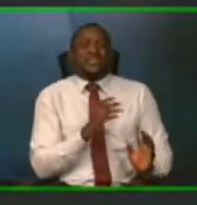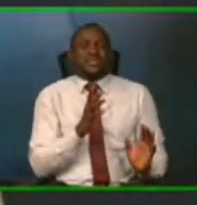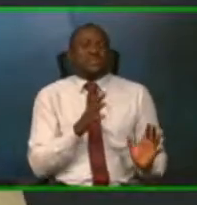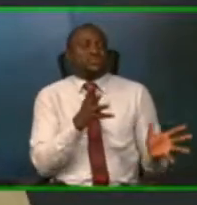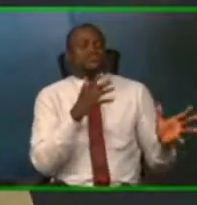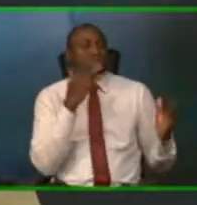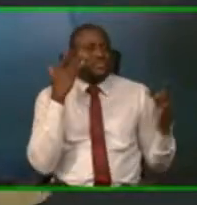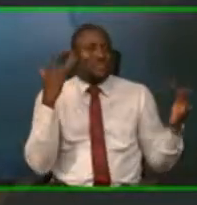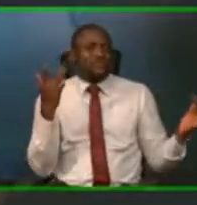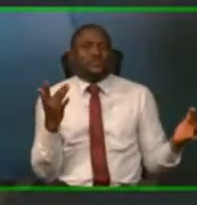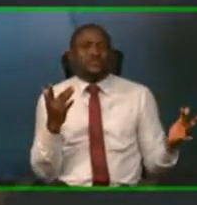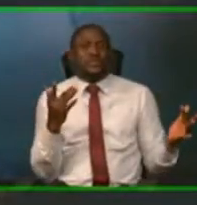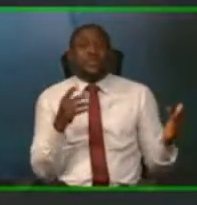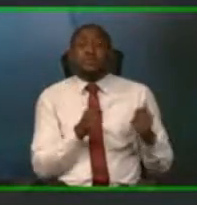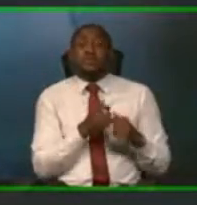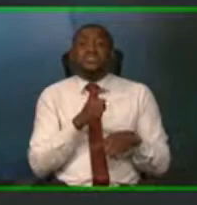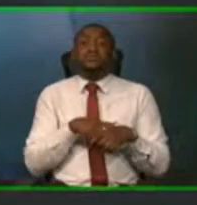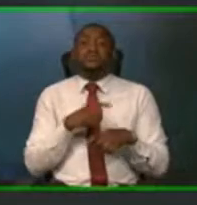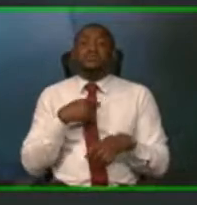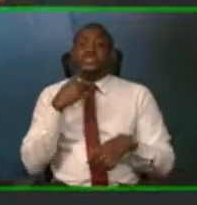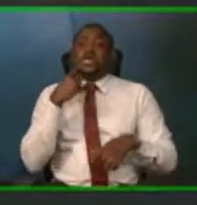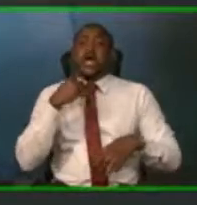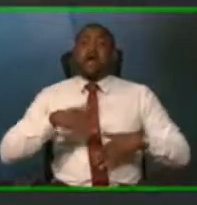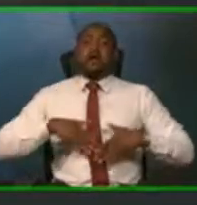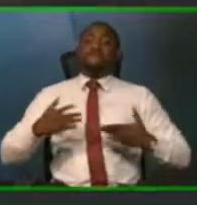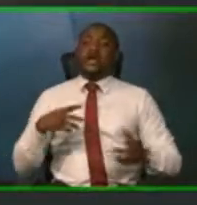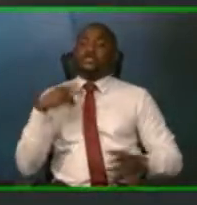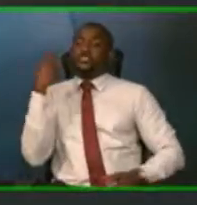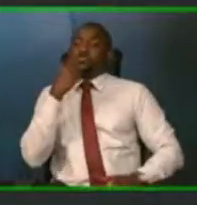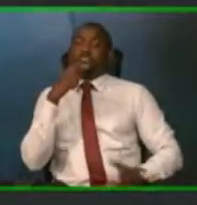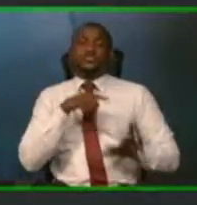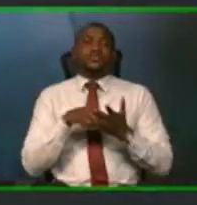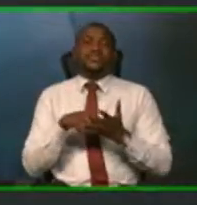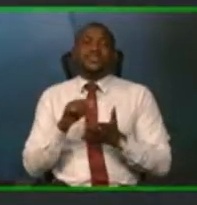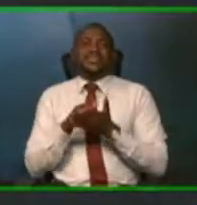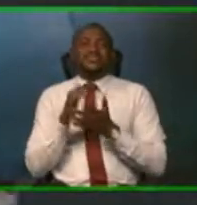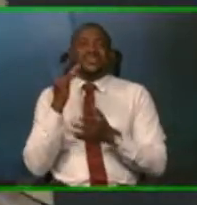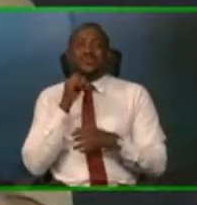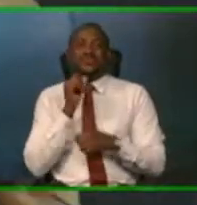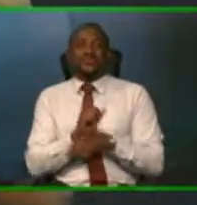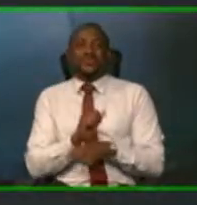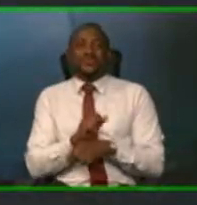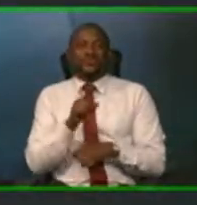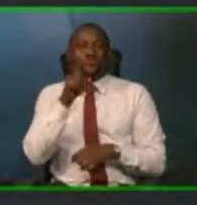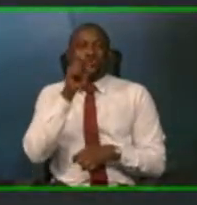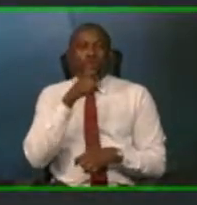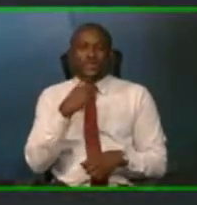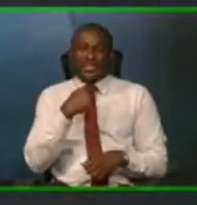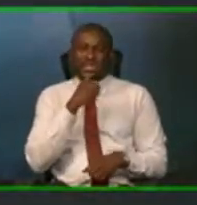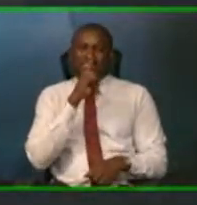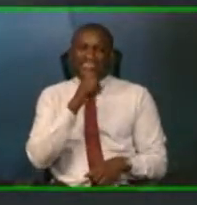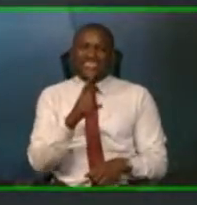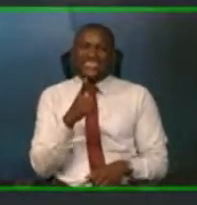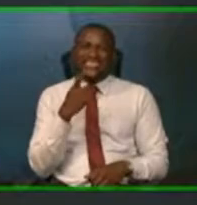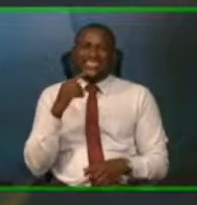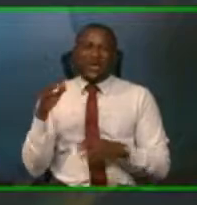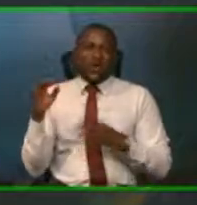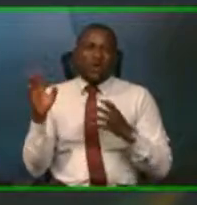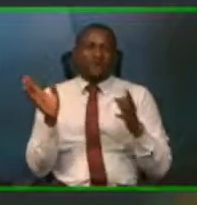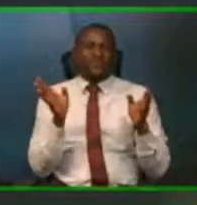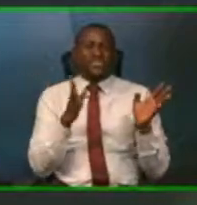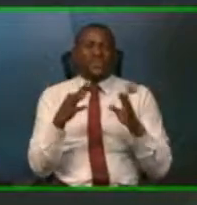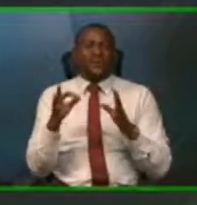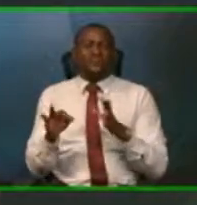was a sound. Most times we just make empty confessions. That's why it does not work. You must ascertain the hovering of the